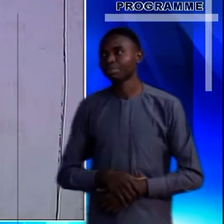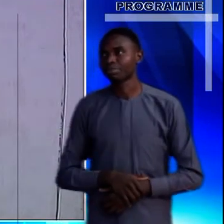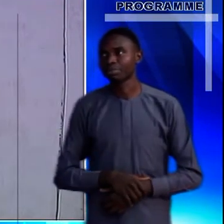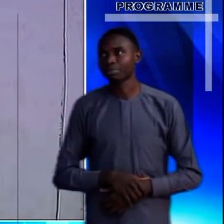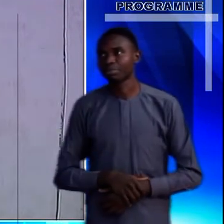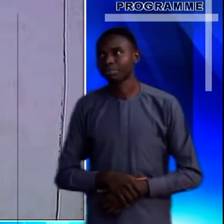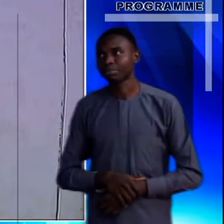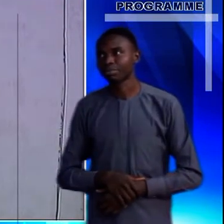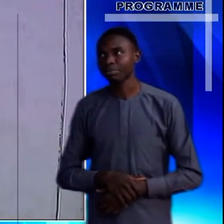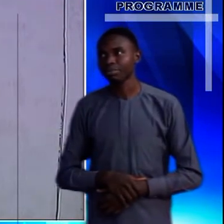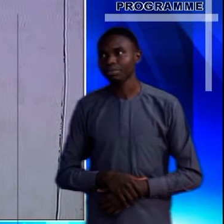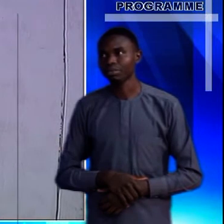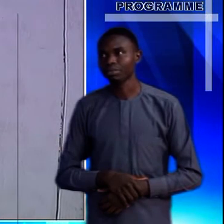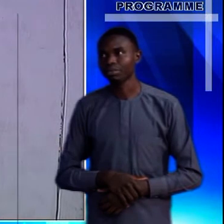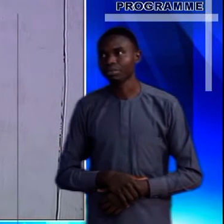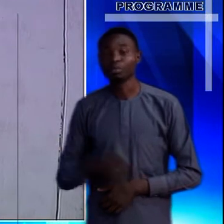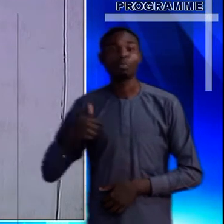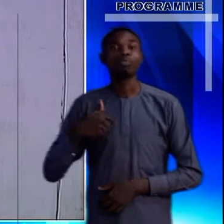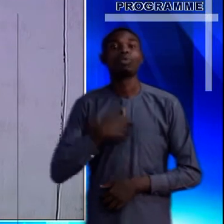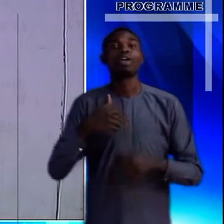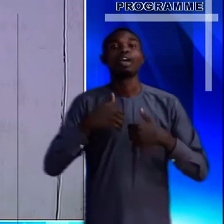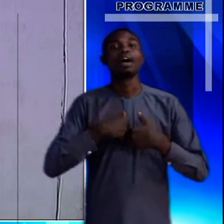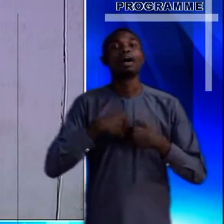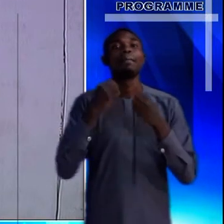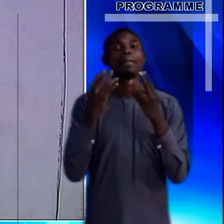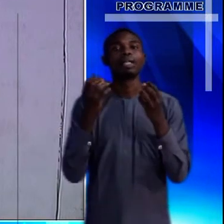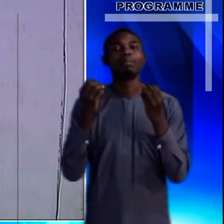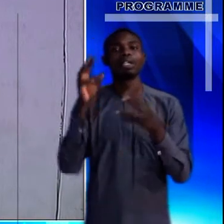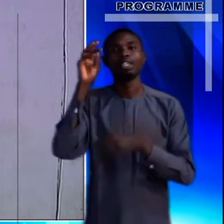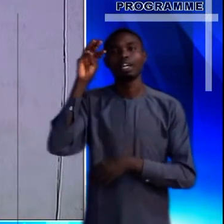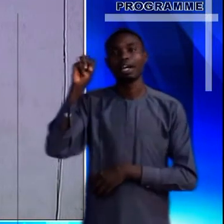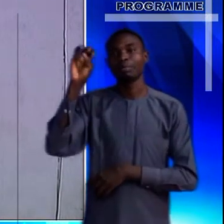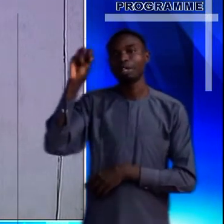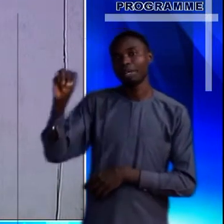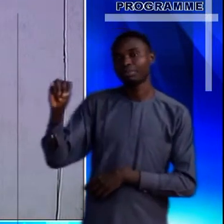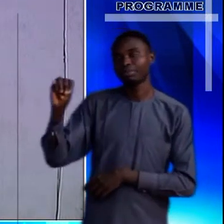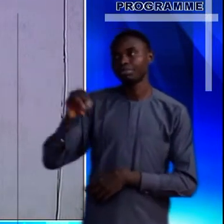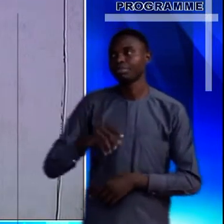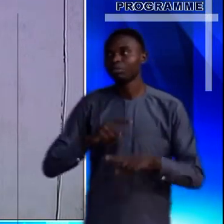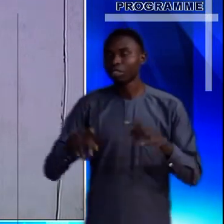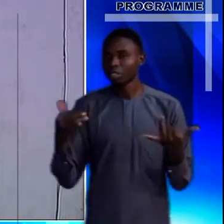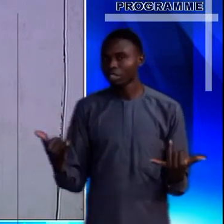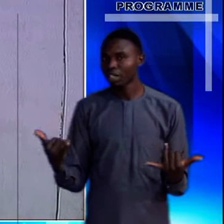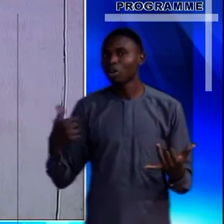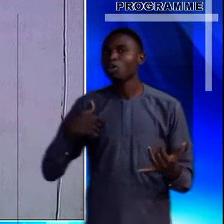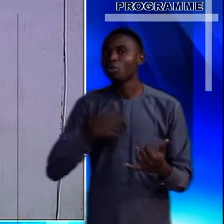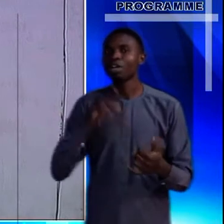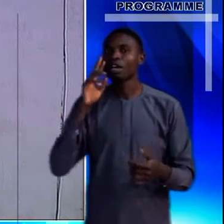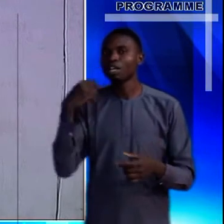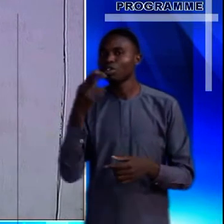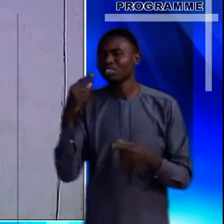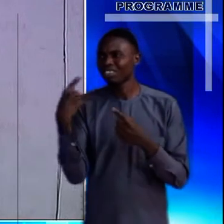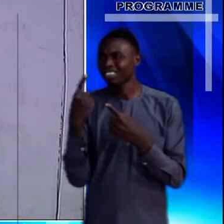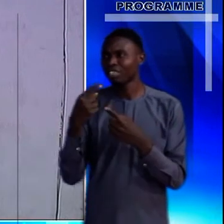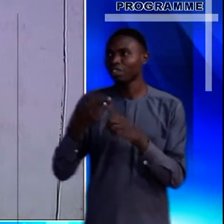fetameter, hexameter, zettometer, and others. For at this level, we are only using from millimeters